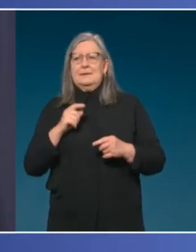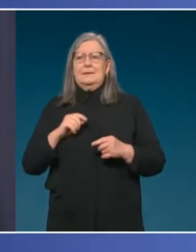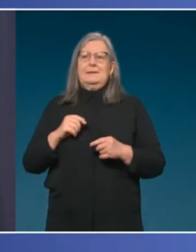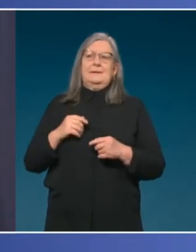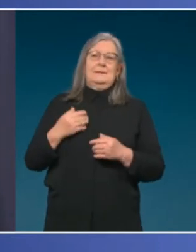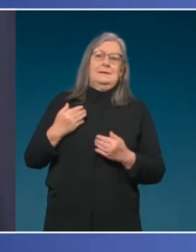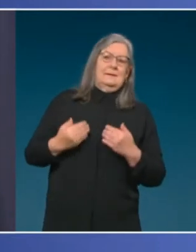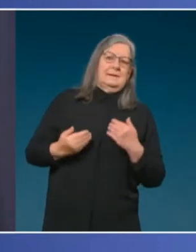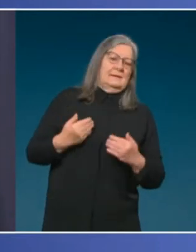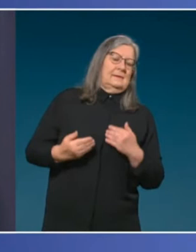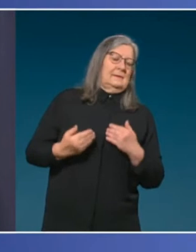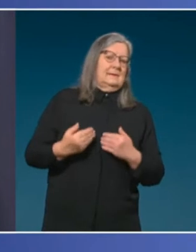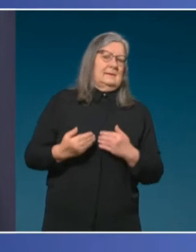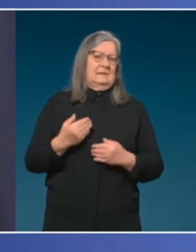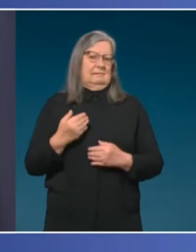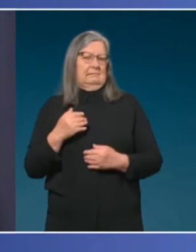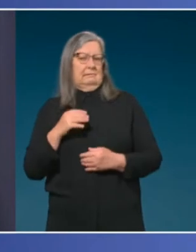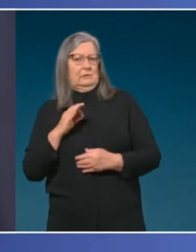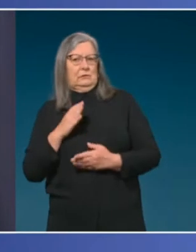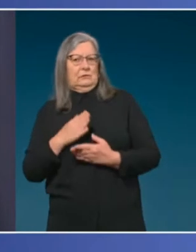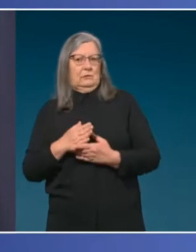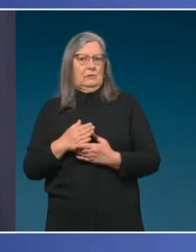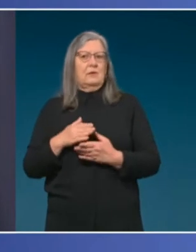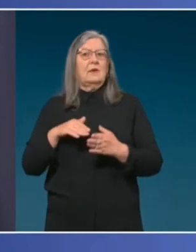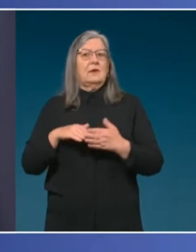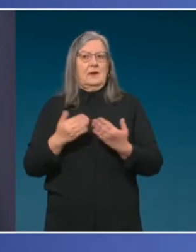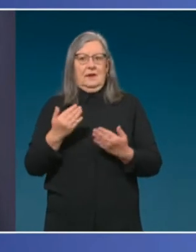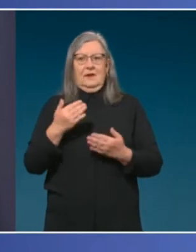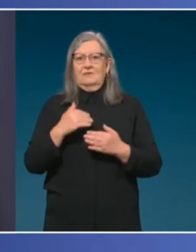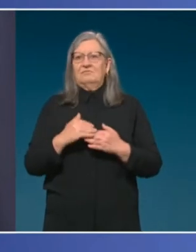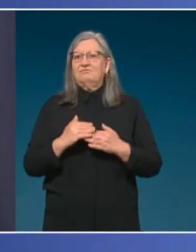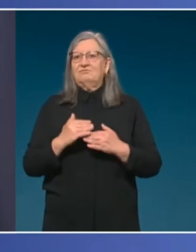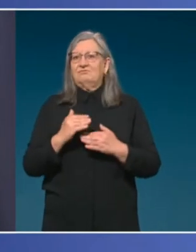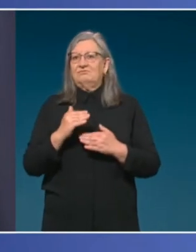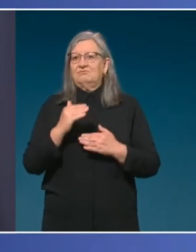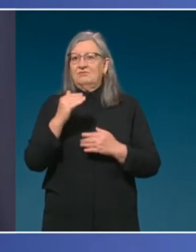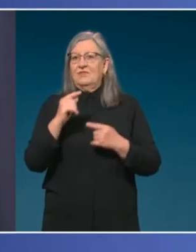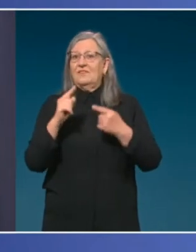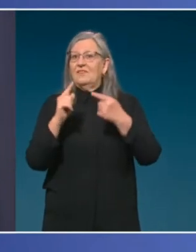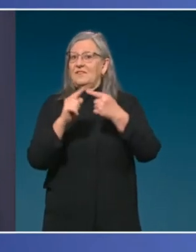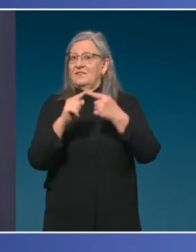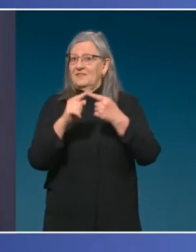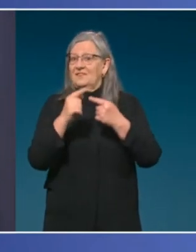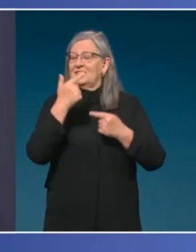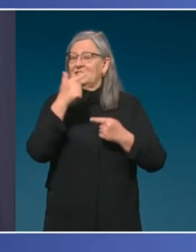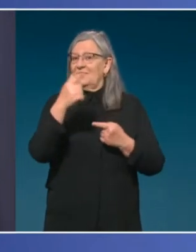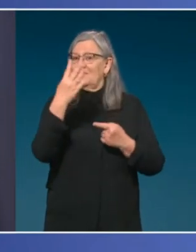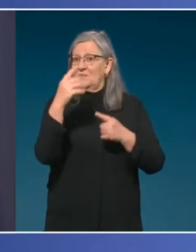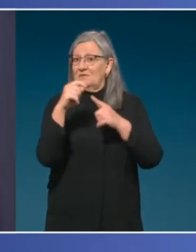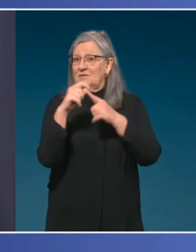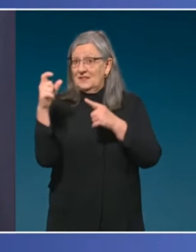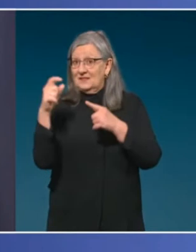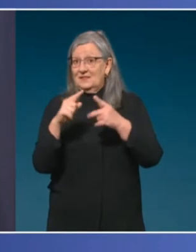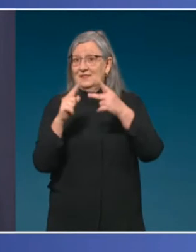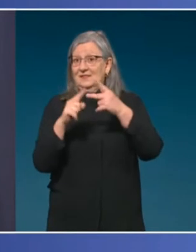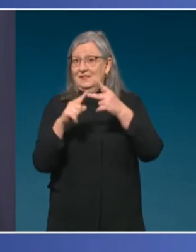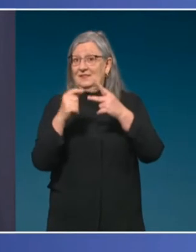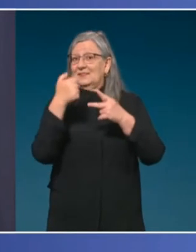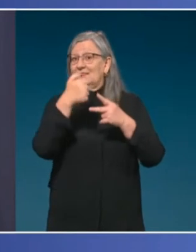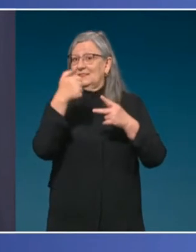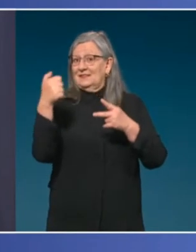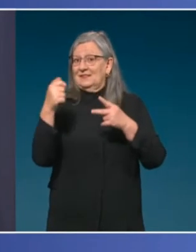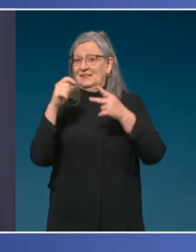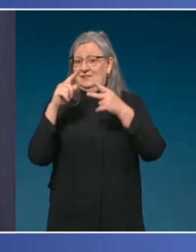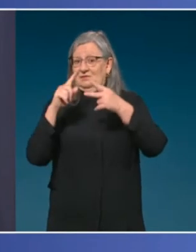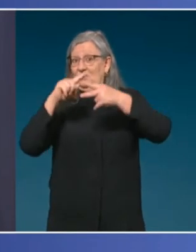at 74% Indigenous first dose and 62.6% Indigenous second dose. And so I want to